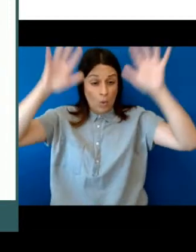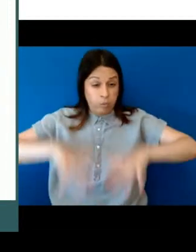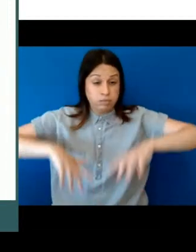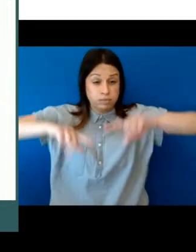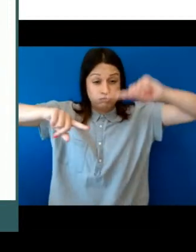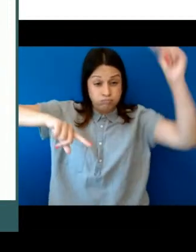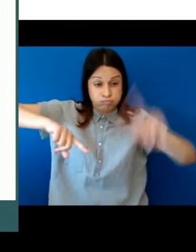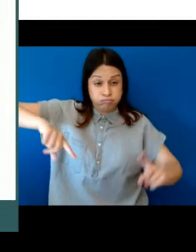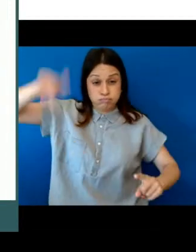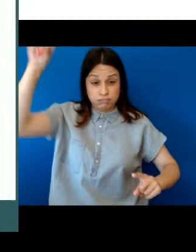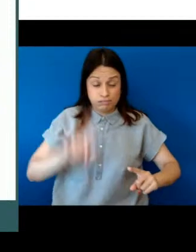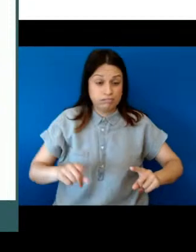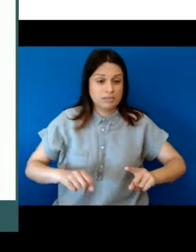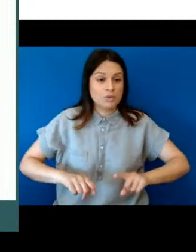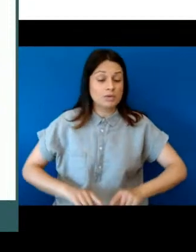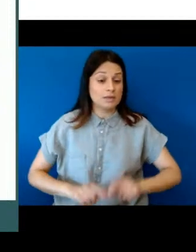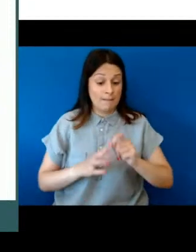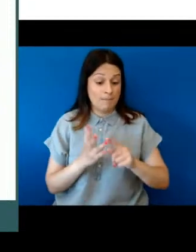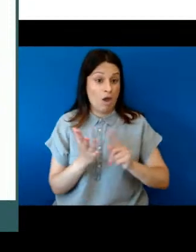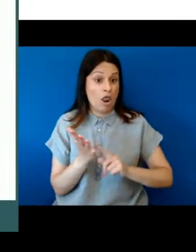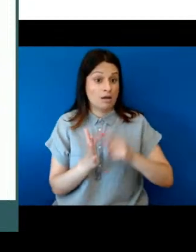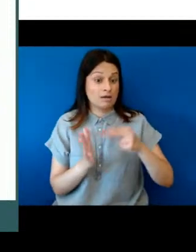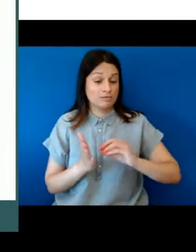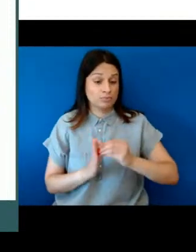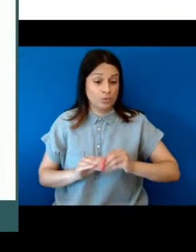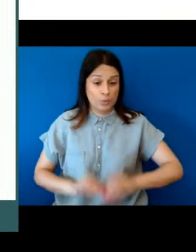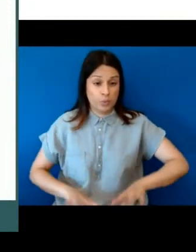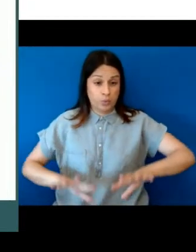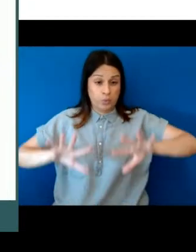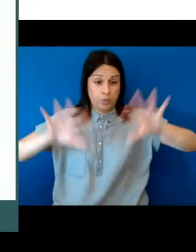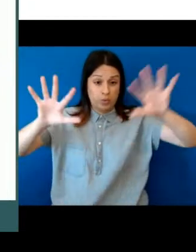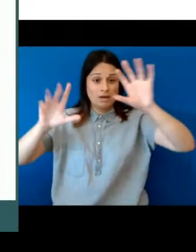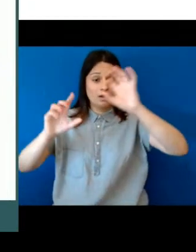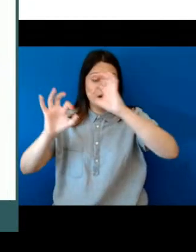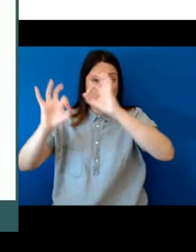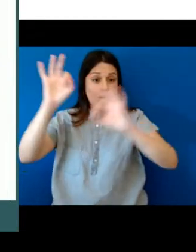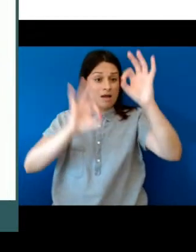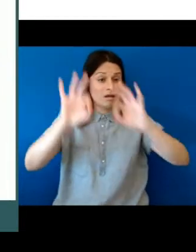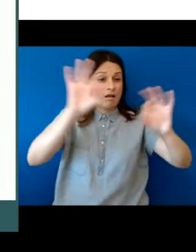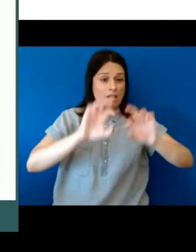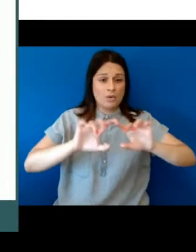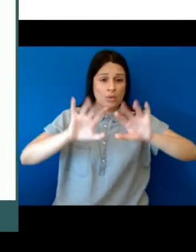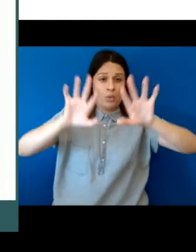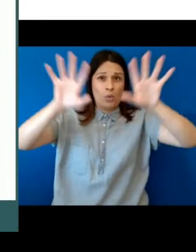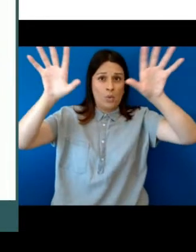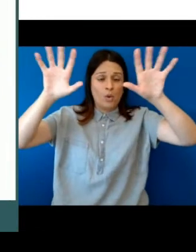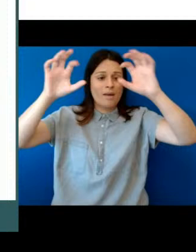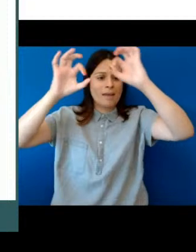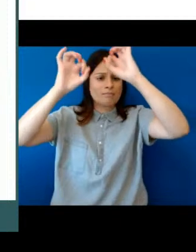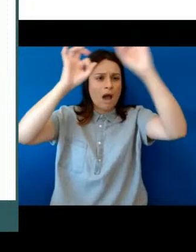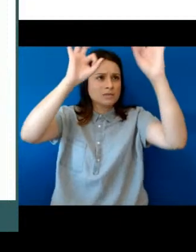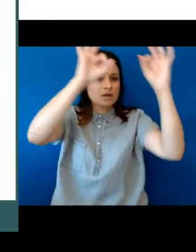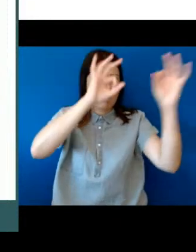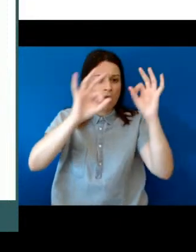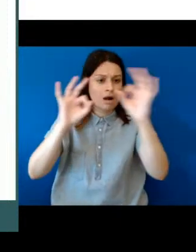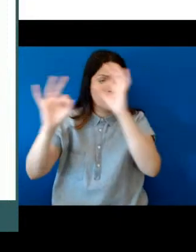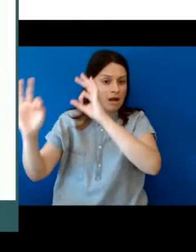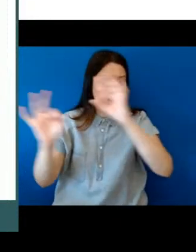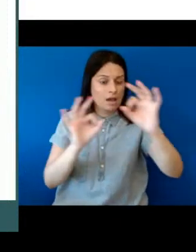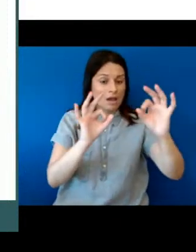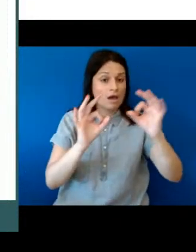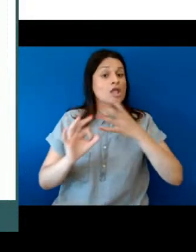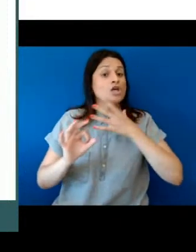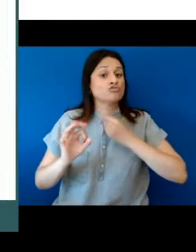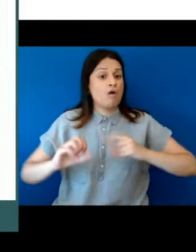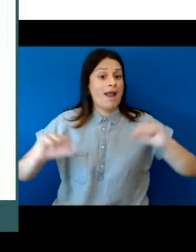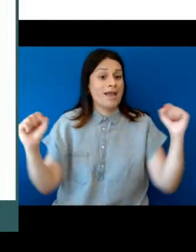mature. Then the moisture in the clouds breaks up the pollen into smaller particles, and then the dry, cold outflows